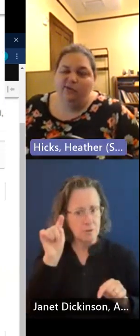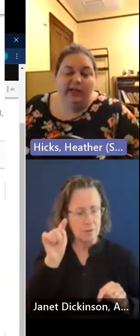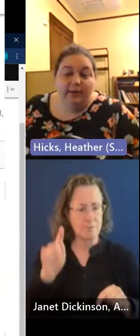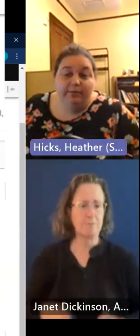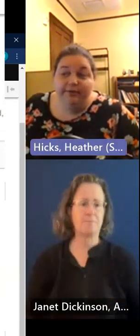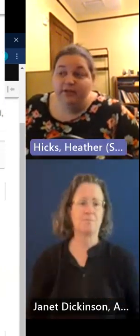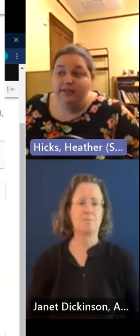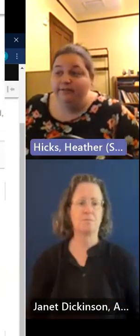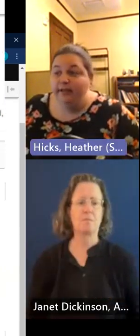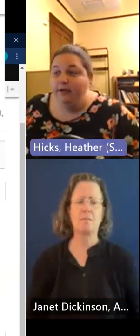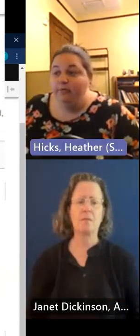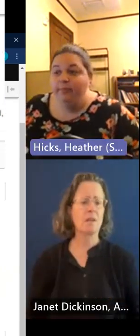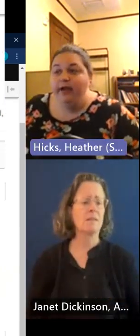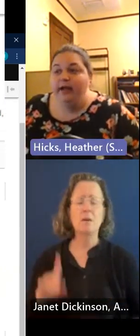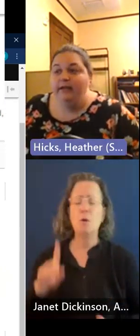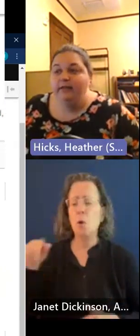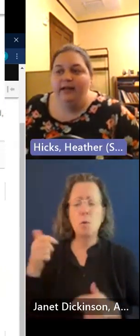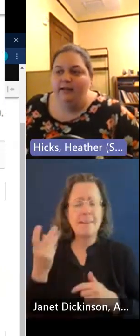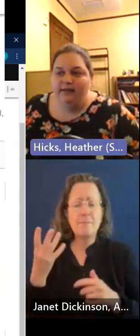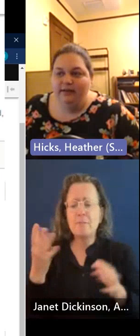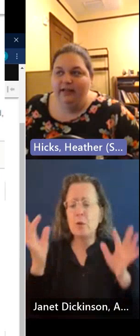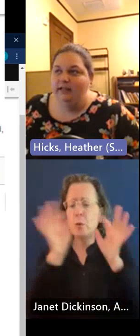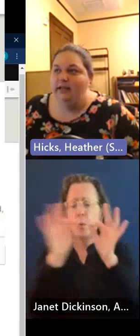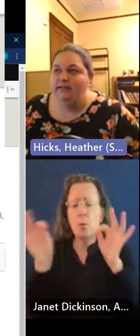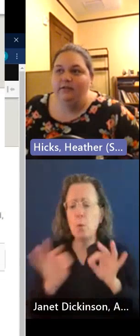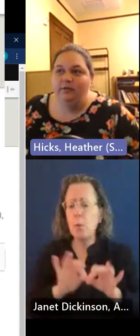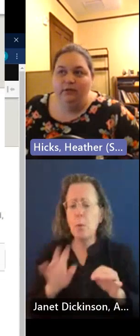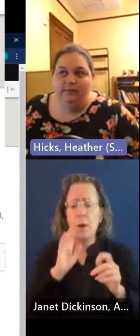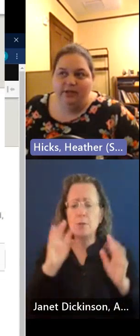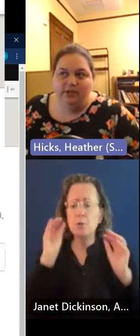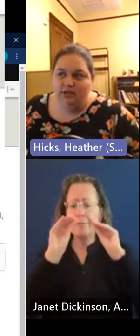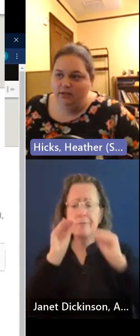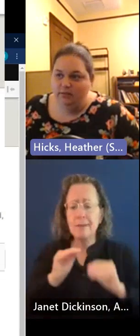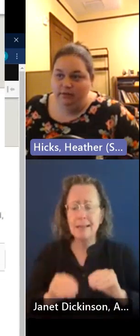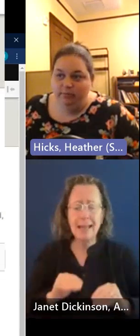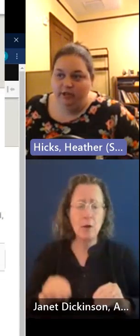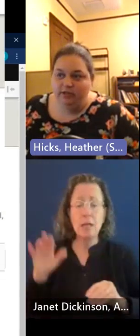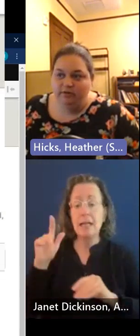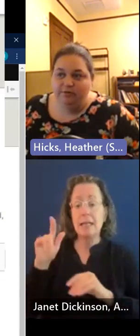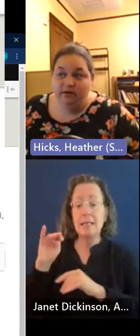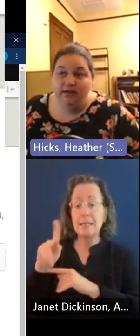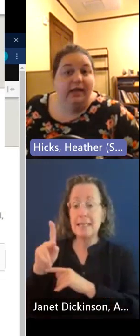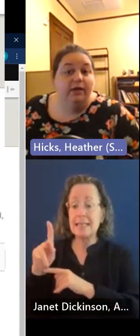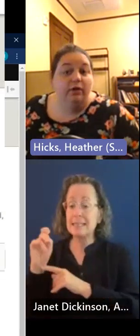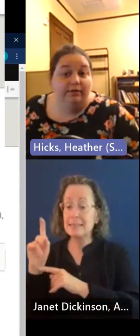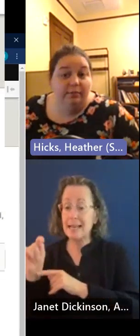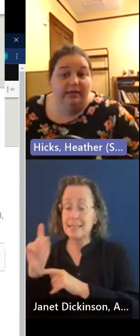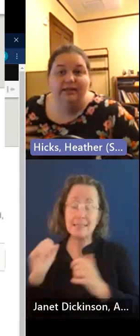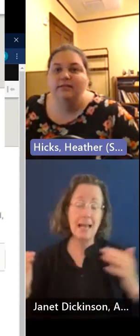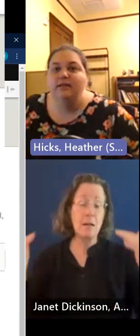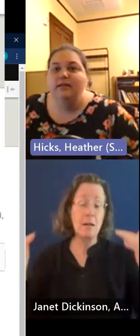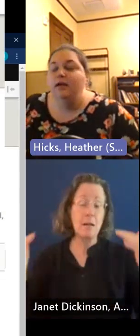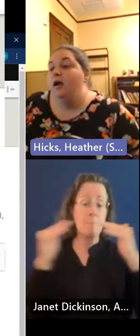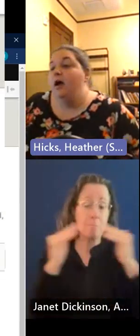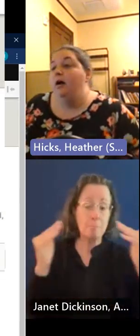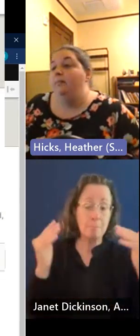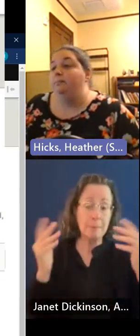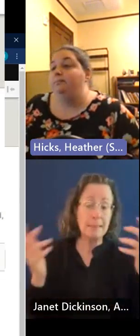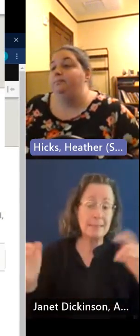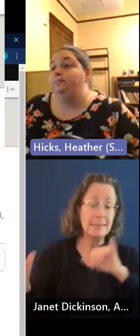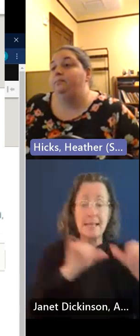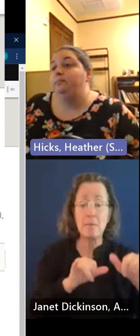So again, only a couple fields to fill out, but a link text can totally match the either block description or headline, whatever makes sense.